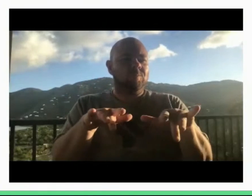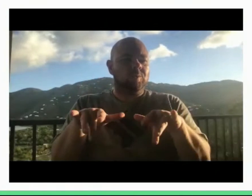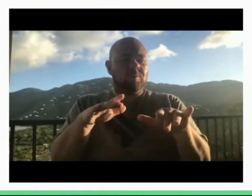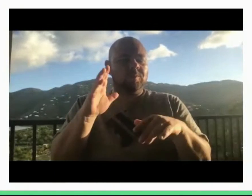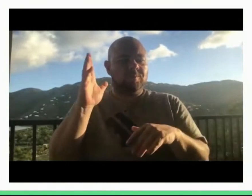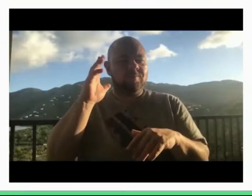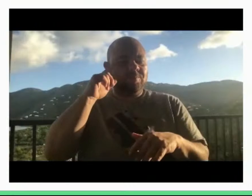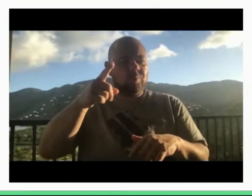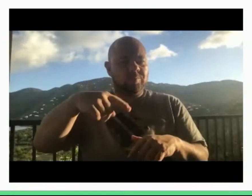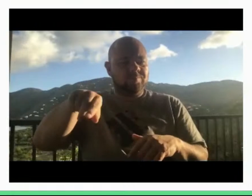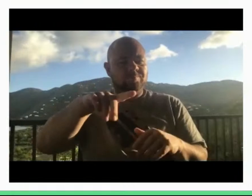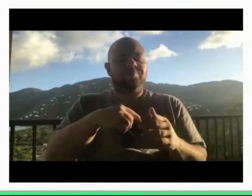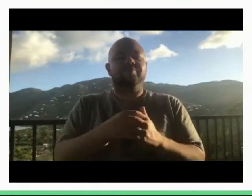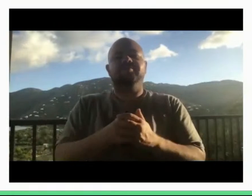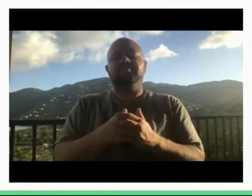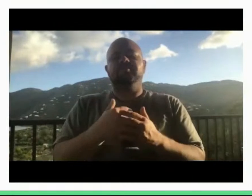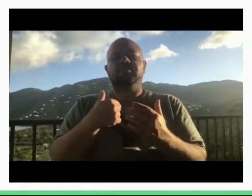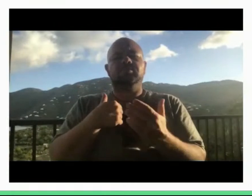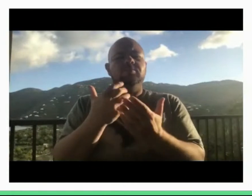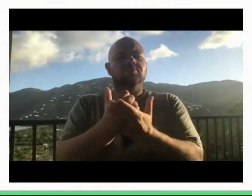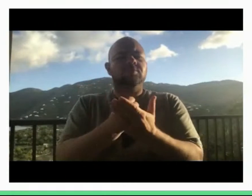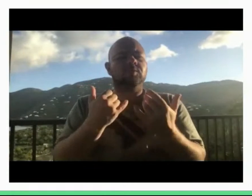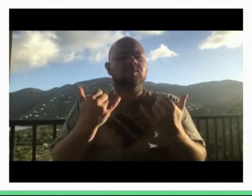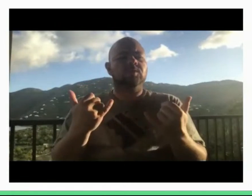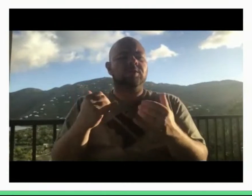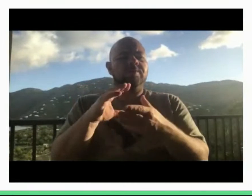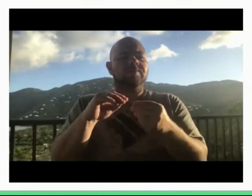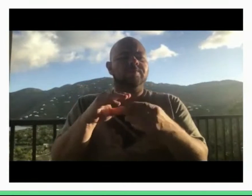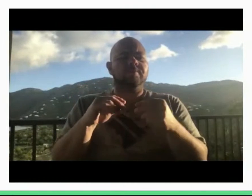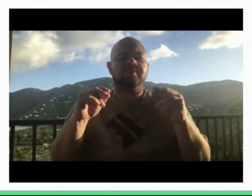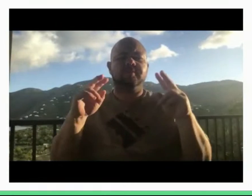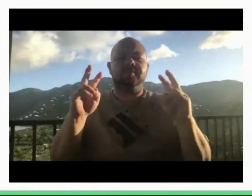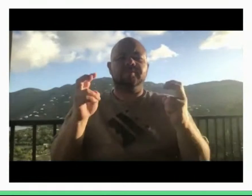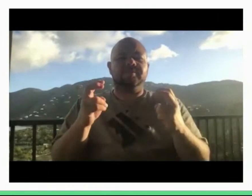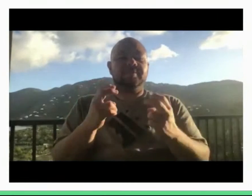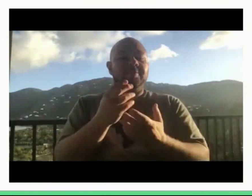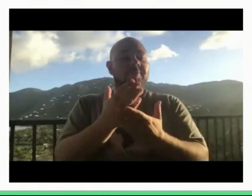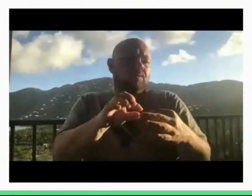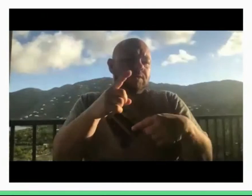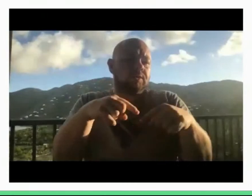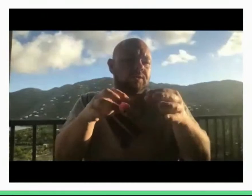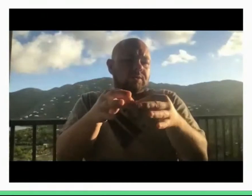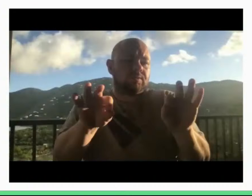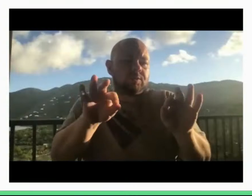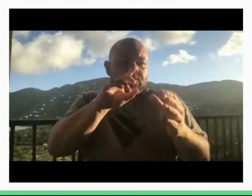and was unable to be there, so I had to make this recording.